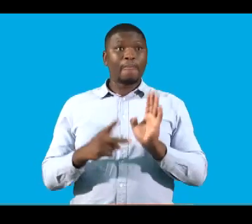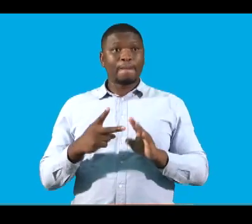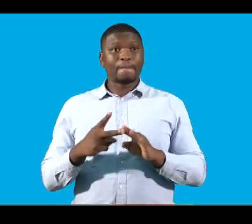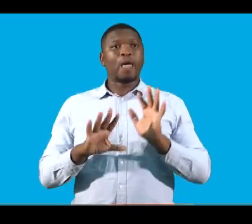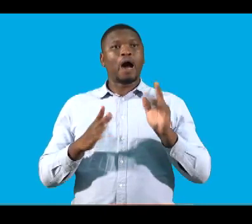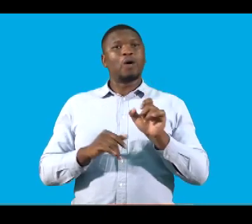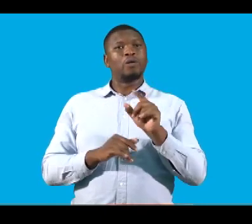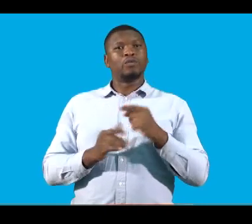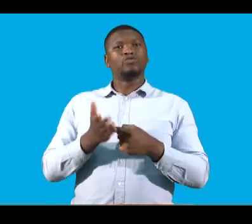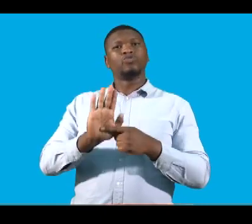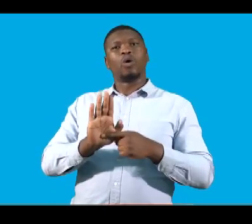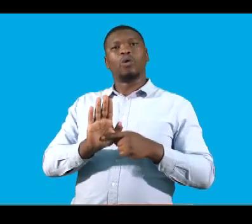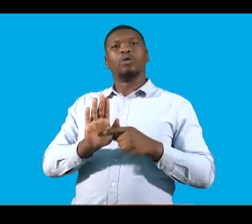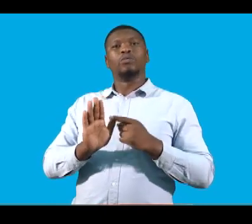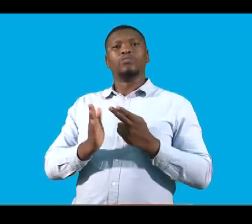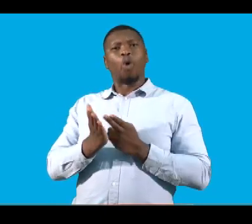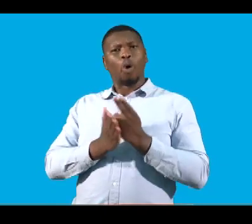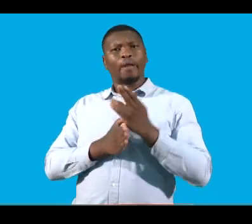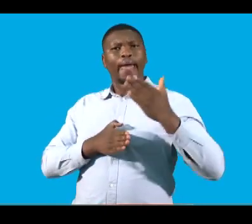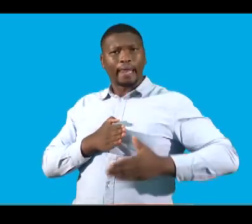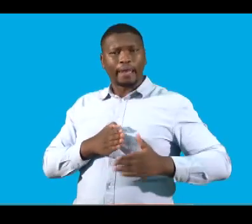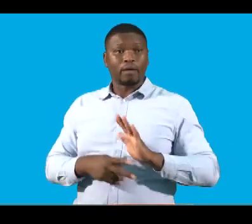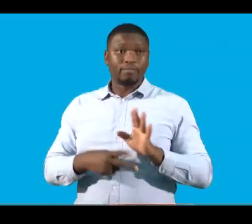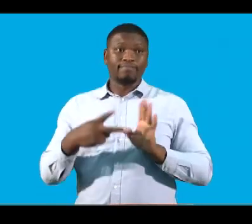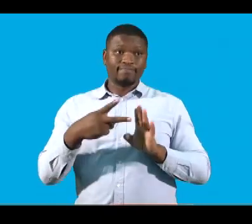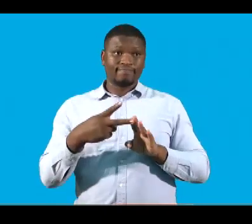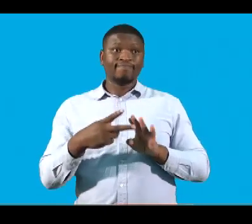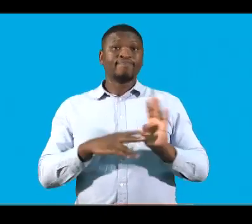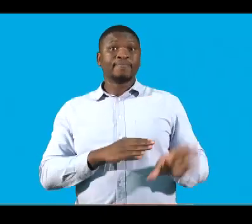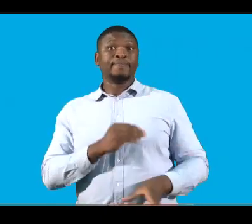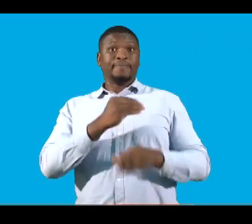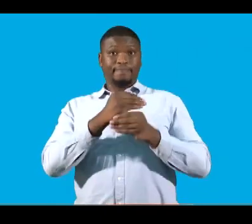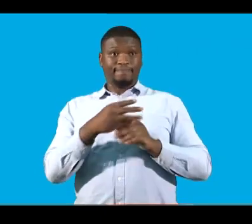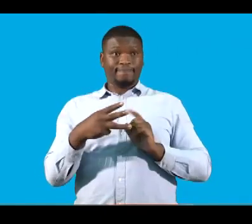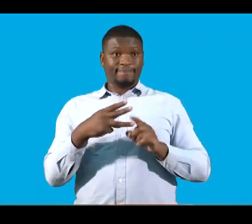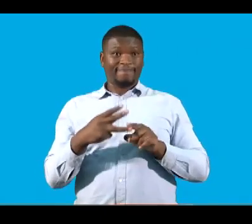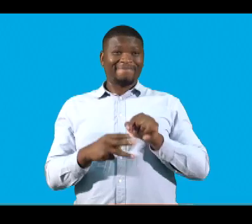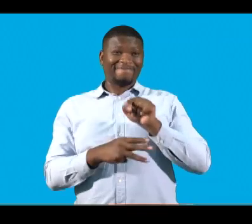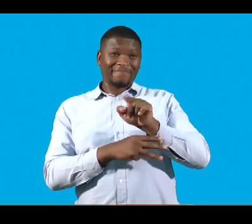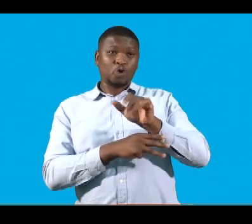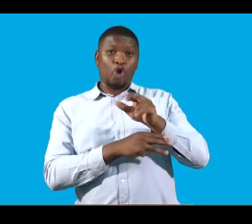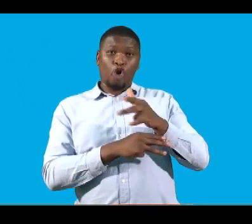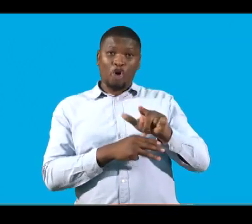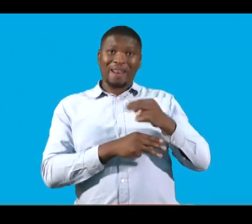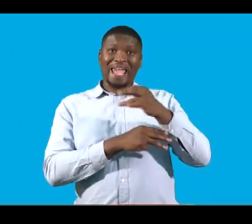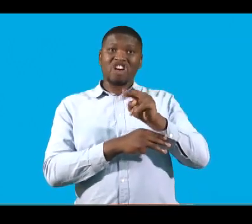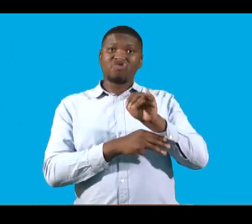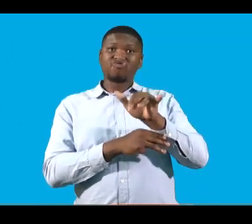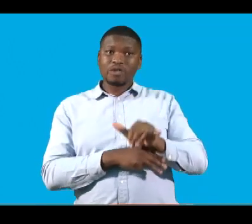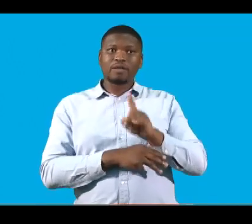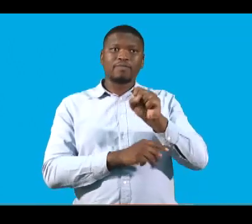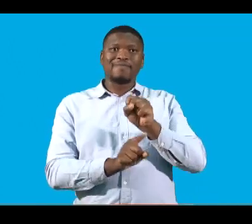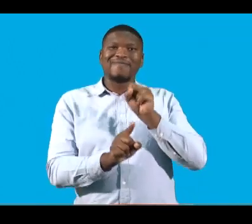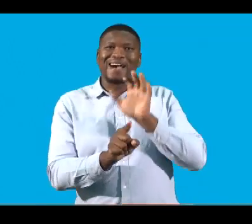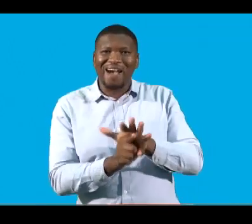paragraph, and how it leads to a fatal ending. This is the second one. Additionally, Lord Henry's deplorable